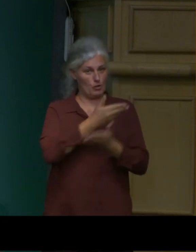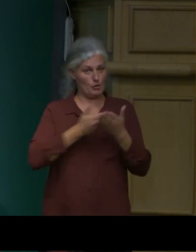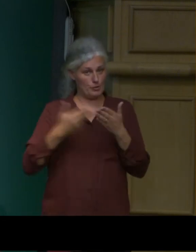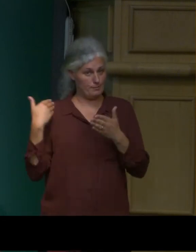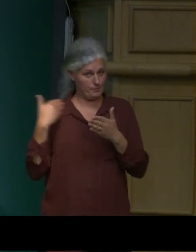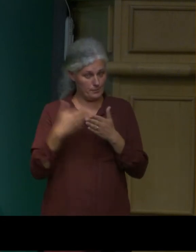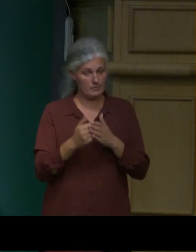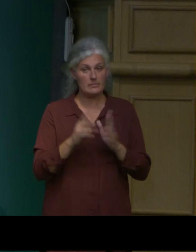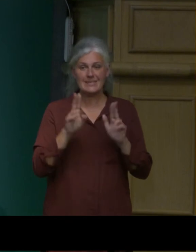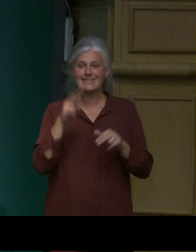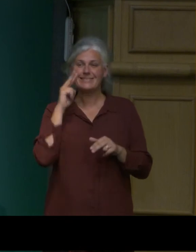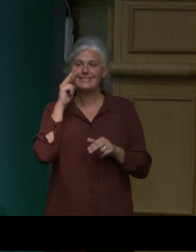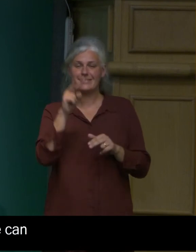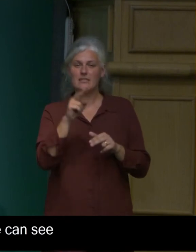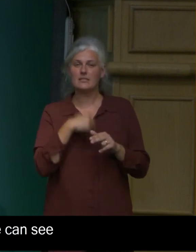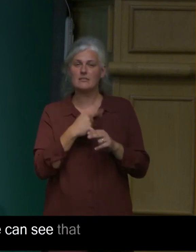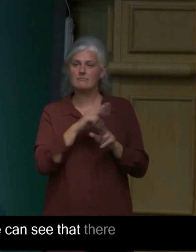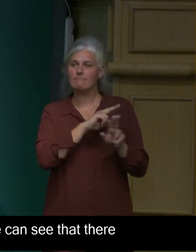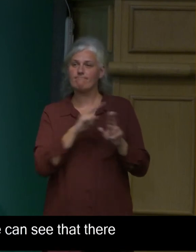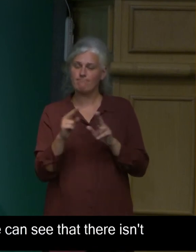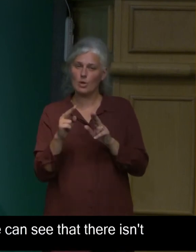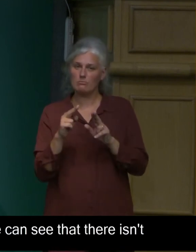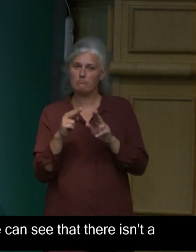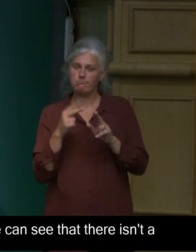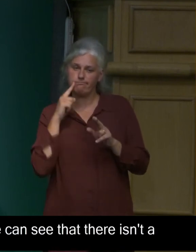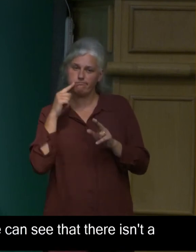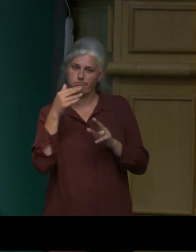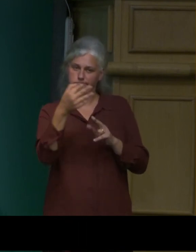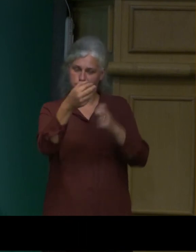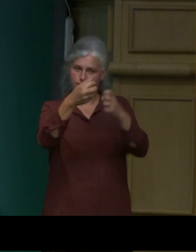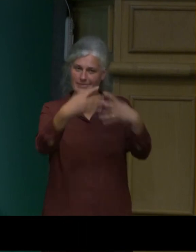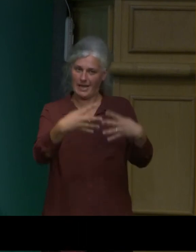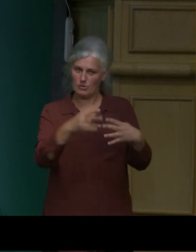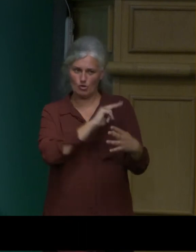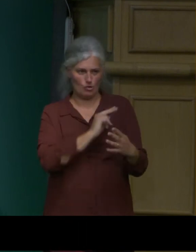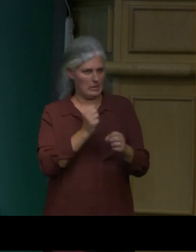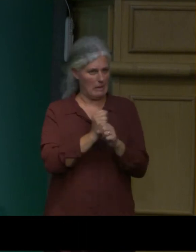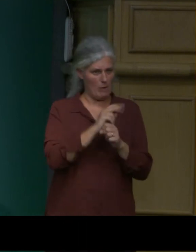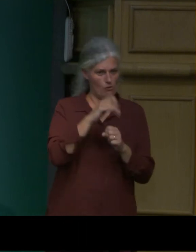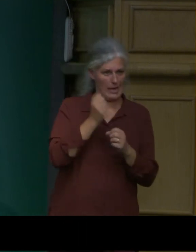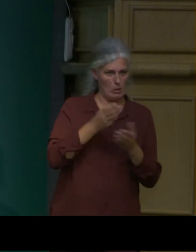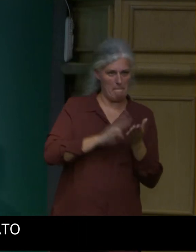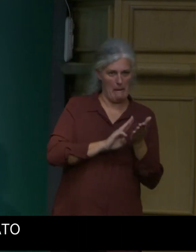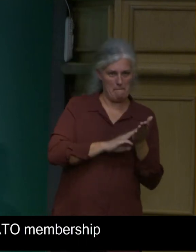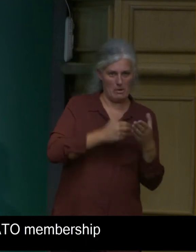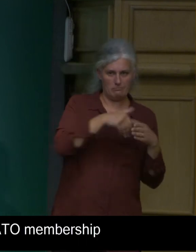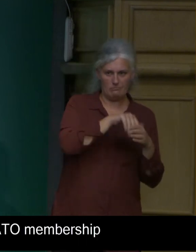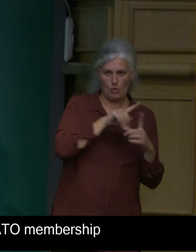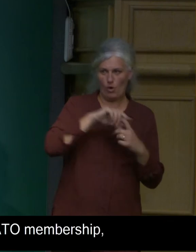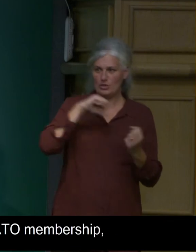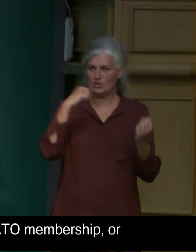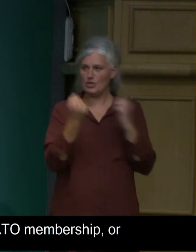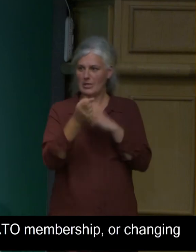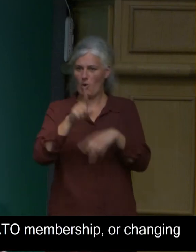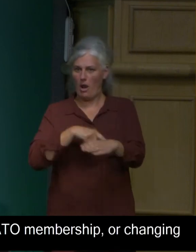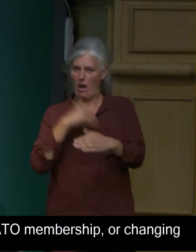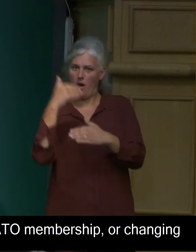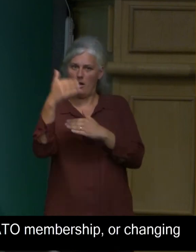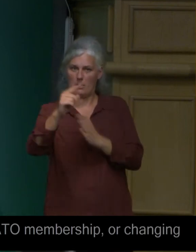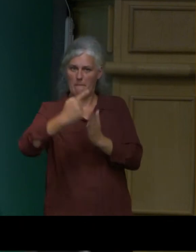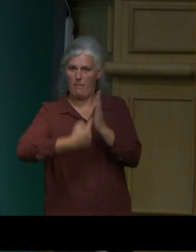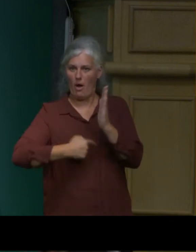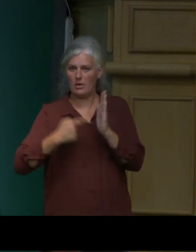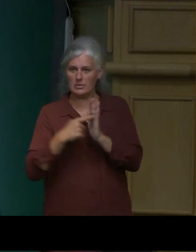we can see that there isn't a perceived outcome this isn't about NATO membership or changing our long-standing